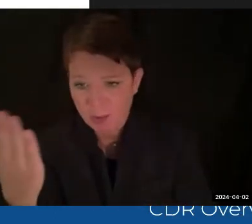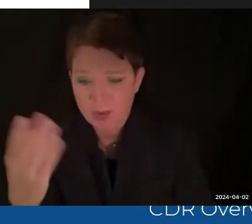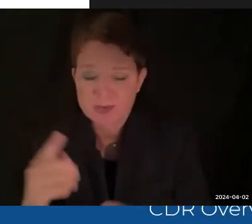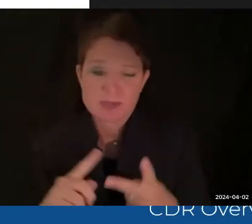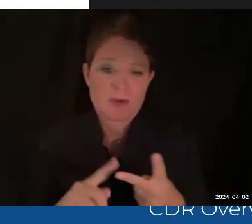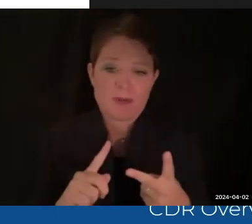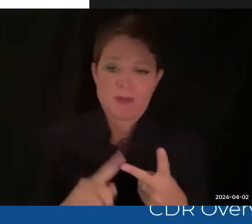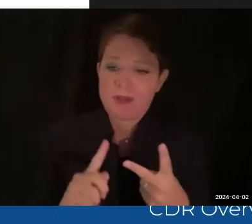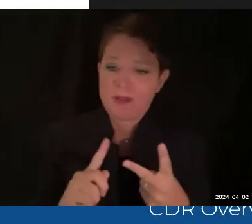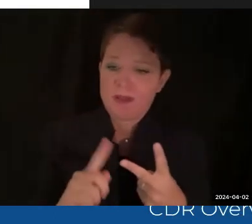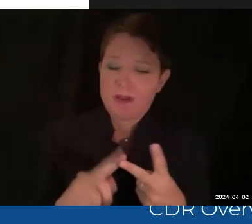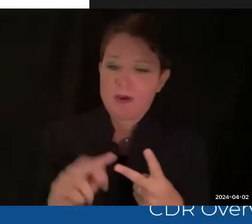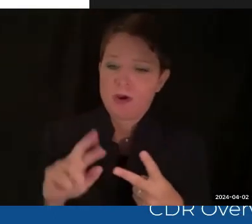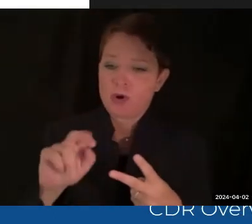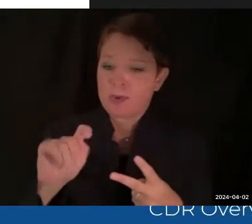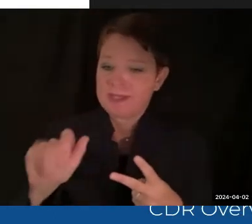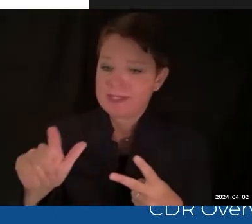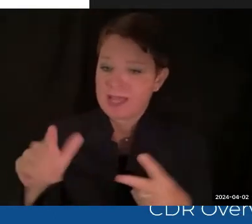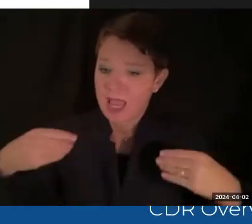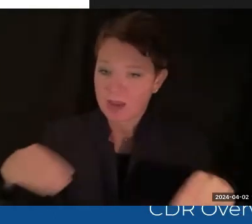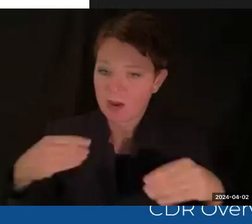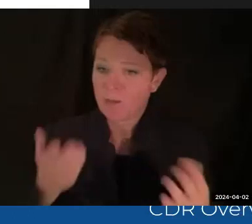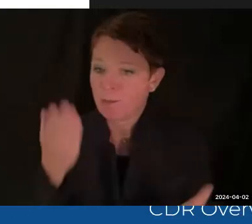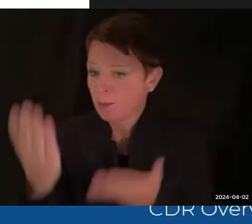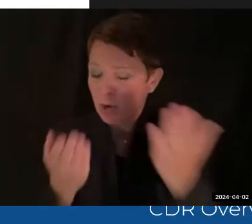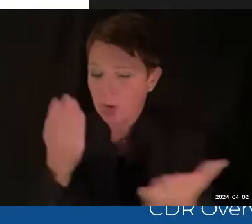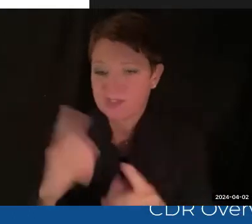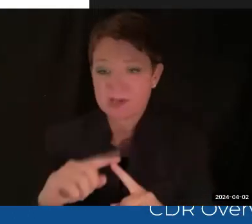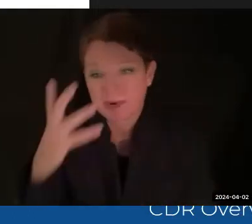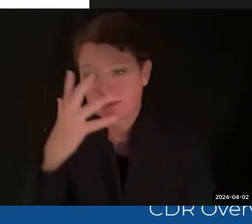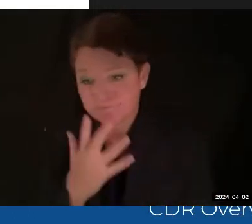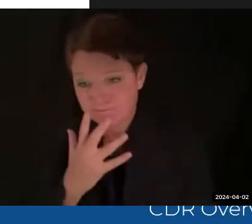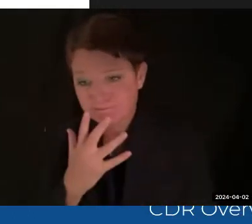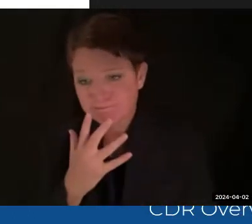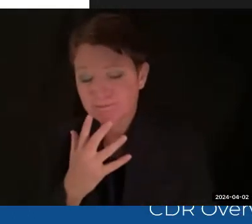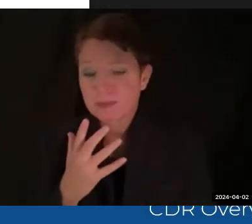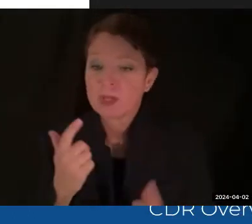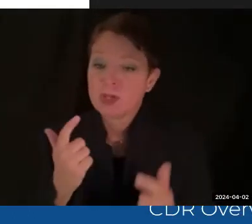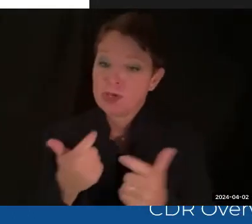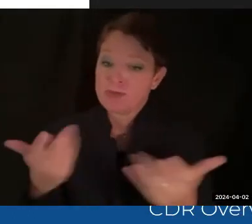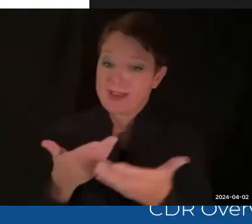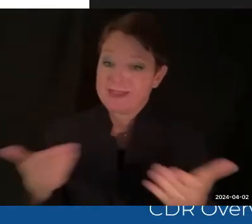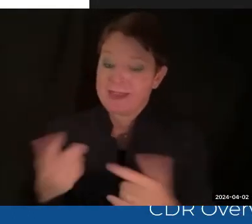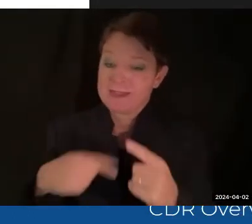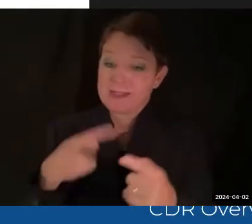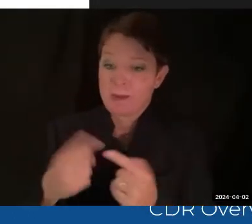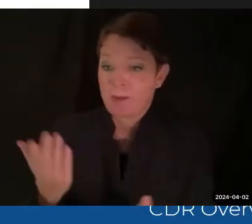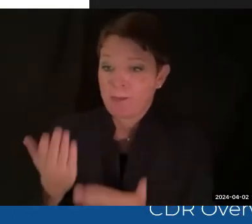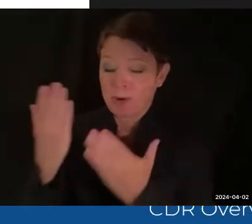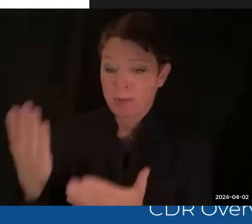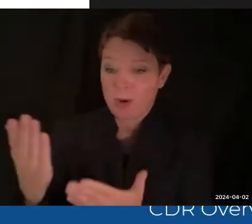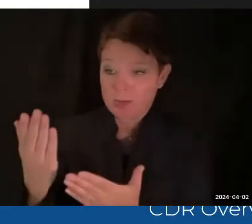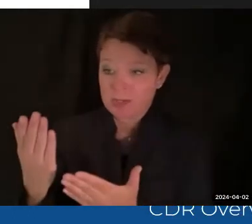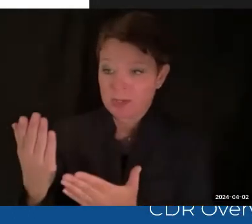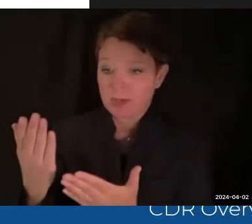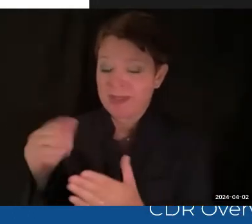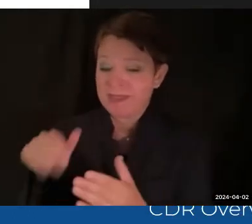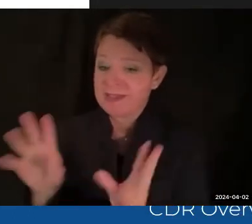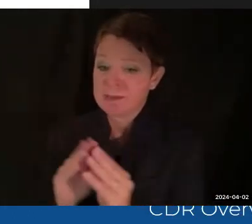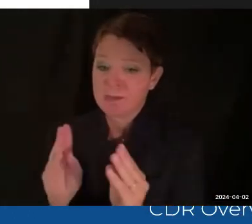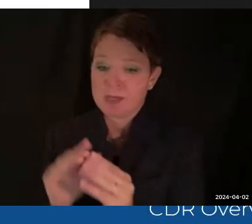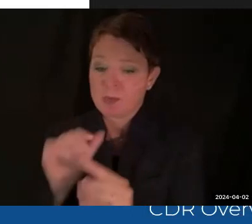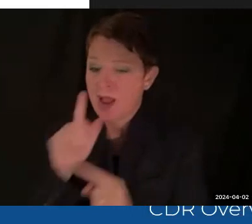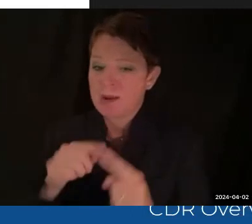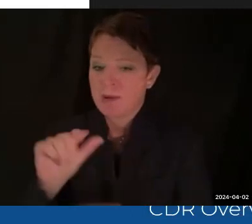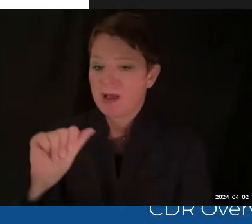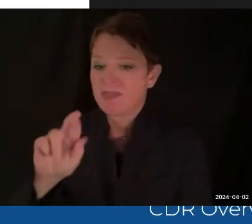the retail proposal. Unfortunately, the great things about the proposals in this meeting were not about